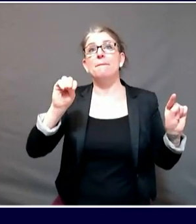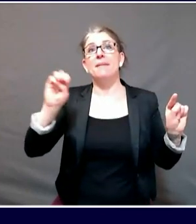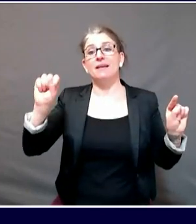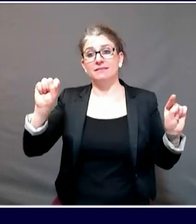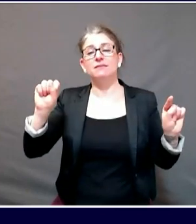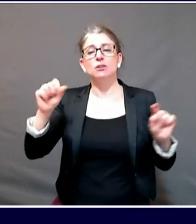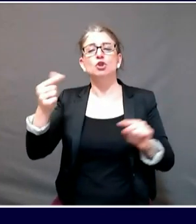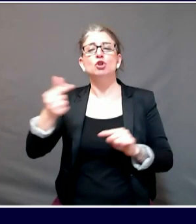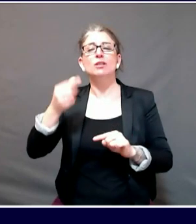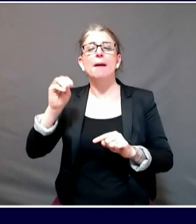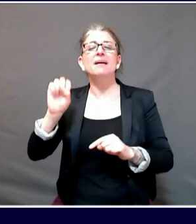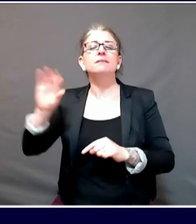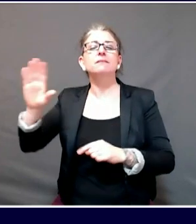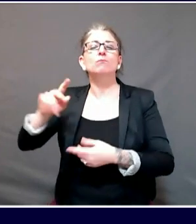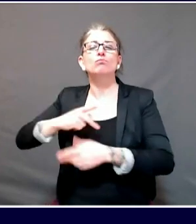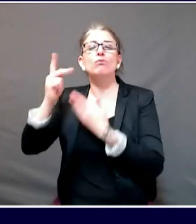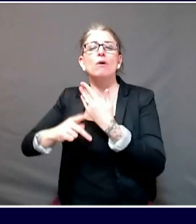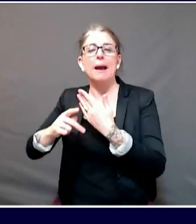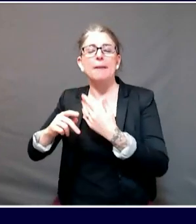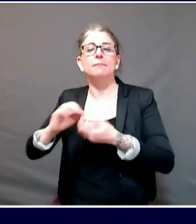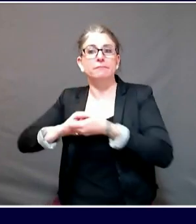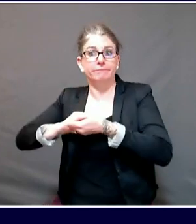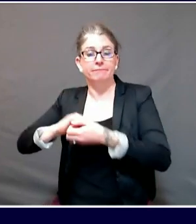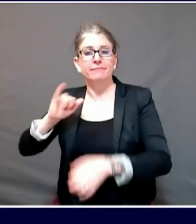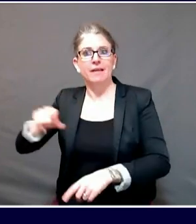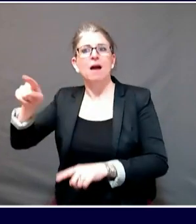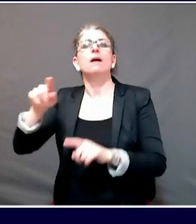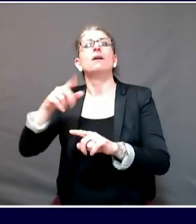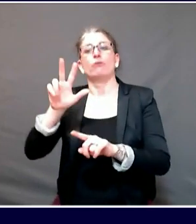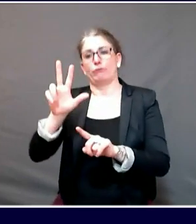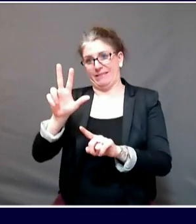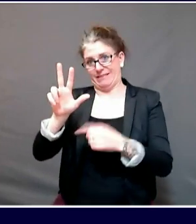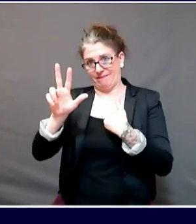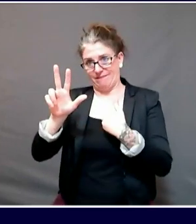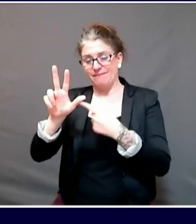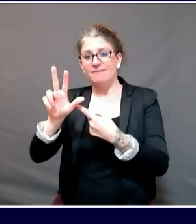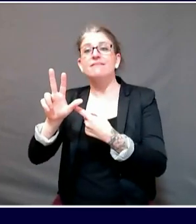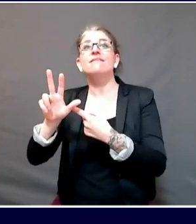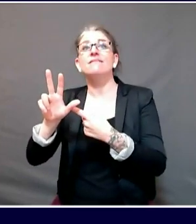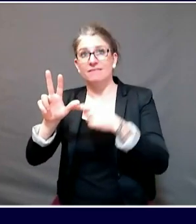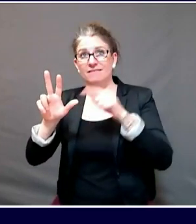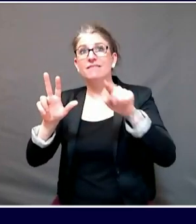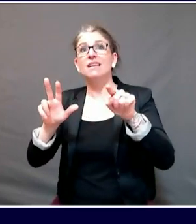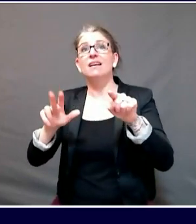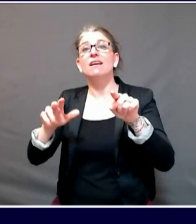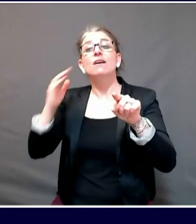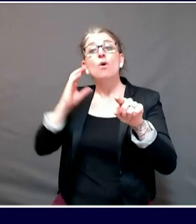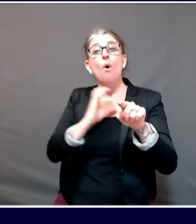on Saturday, outbreak investigations into the Benton Elementary